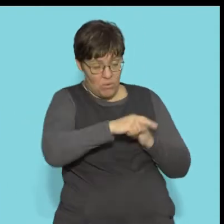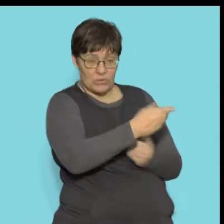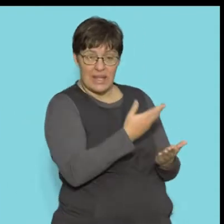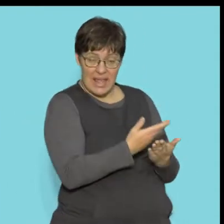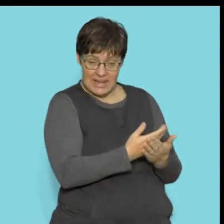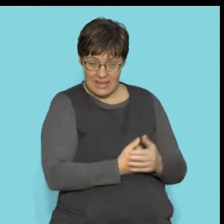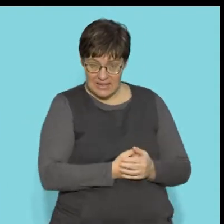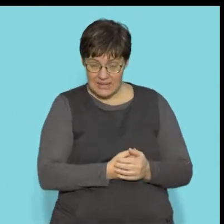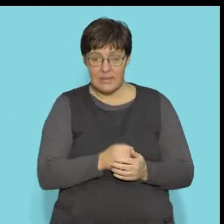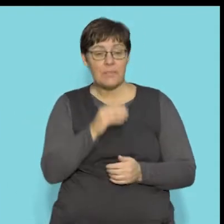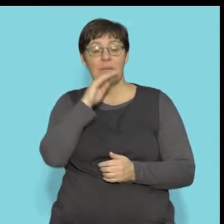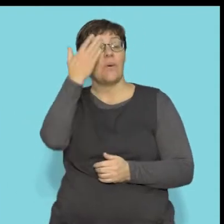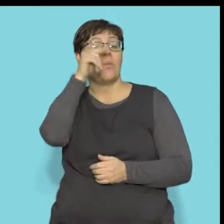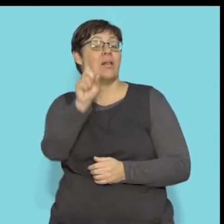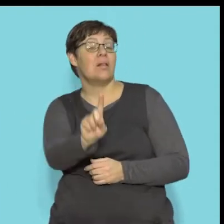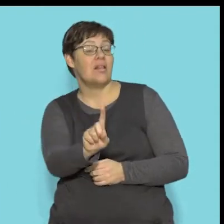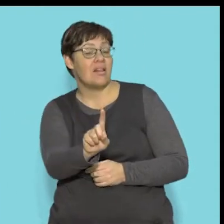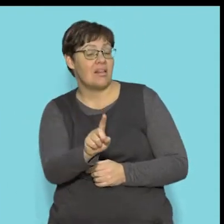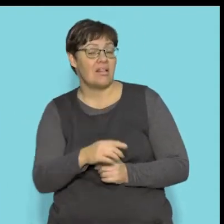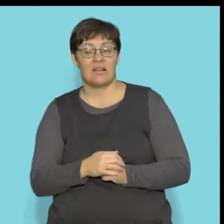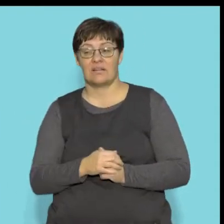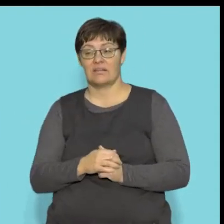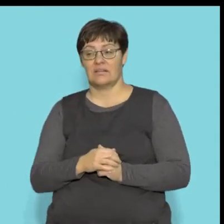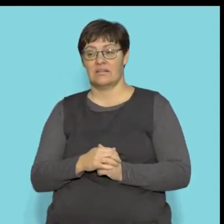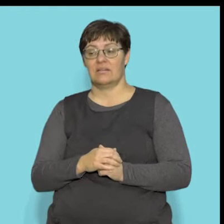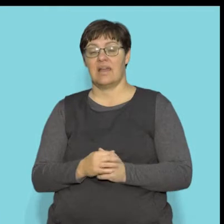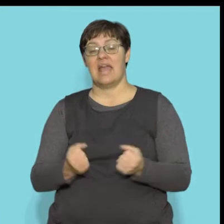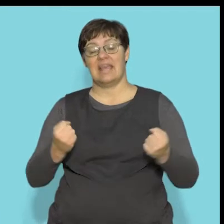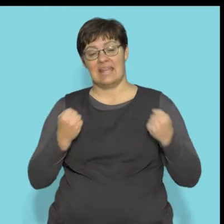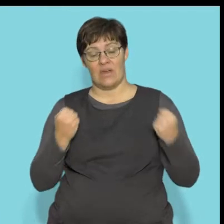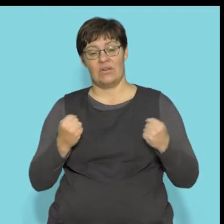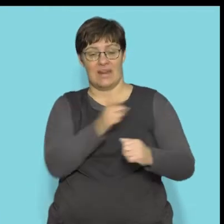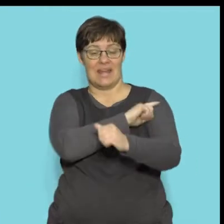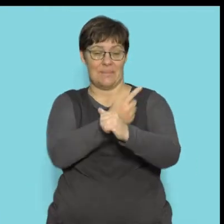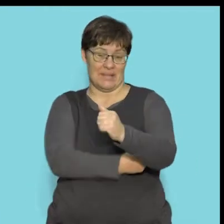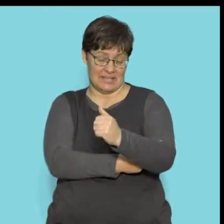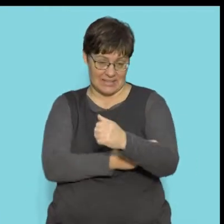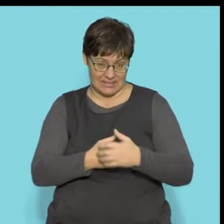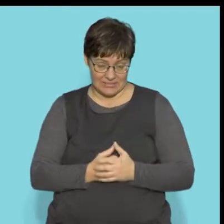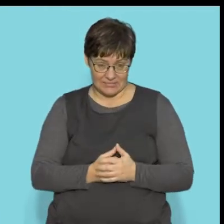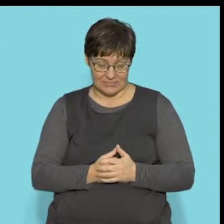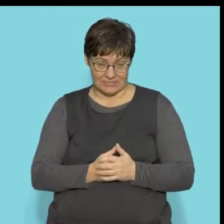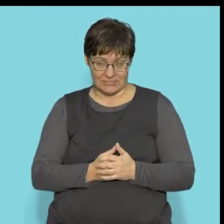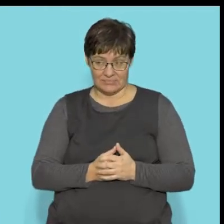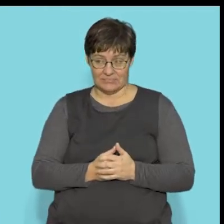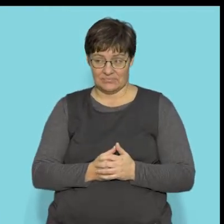support, that is known as the carrying capacity.